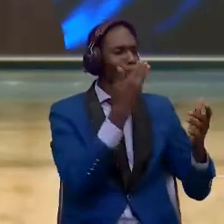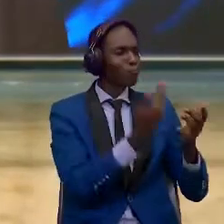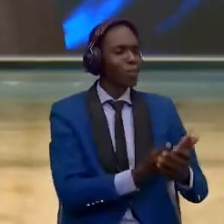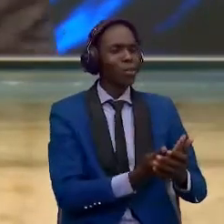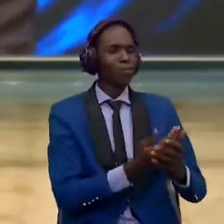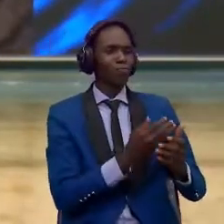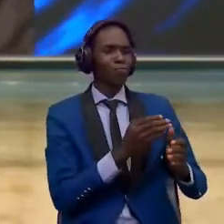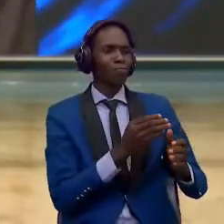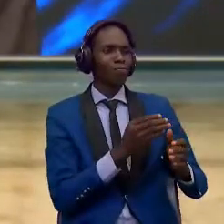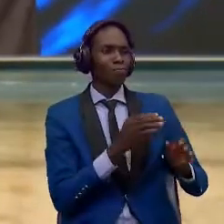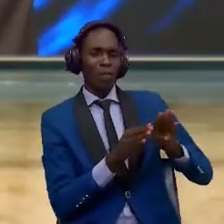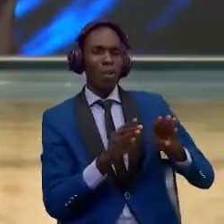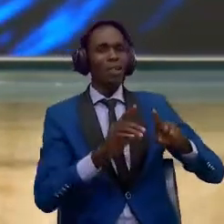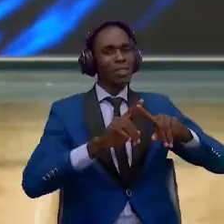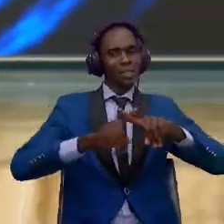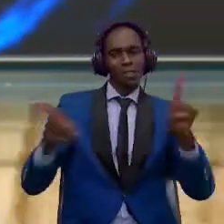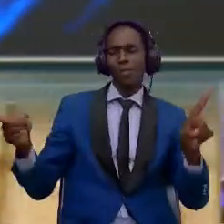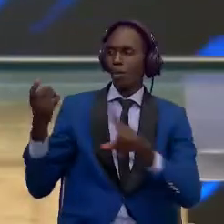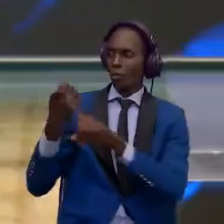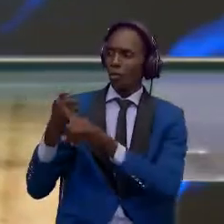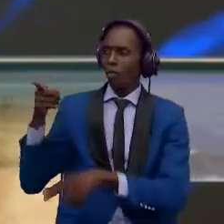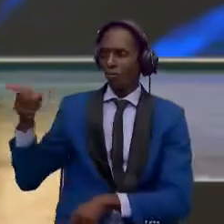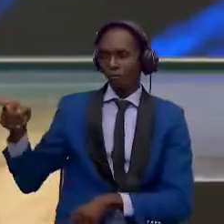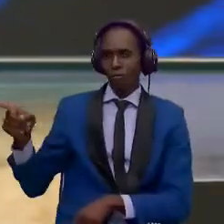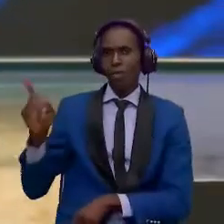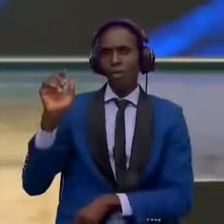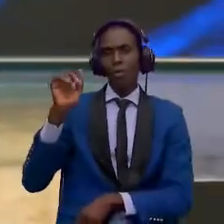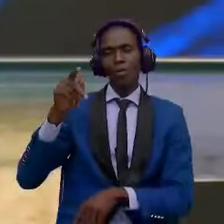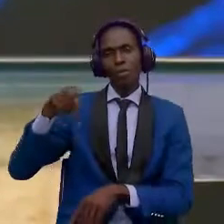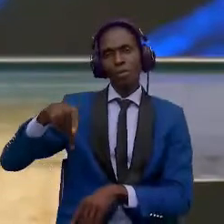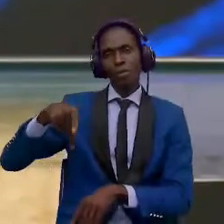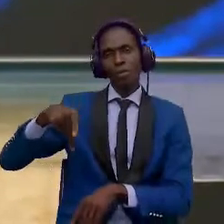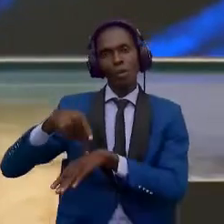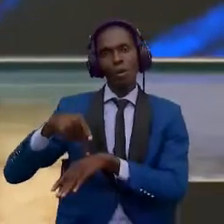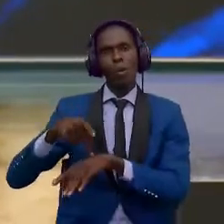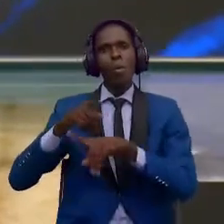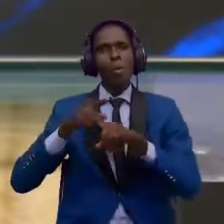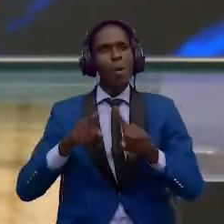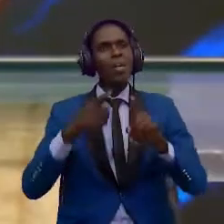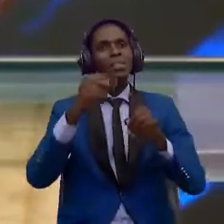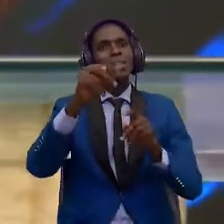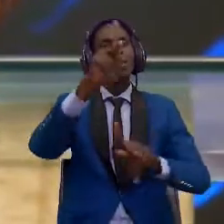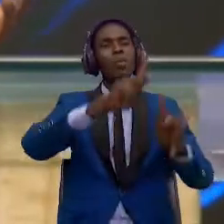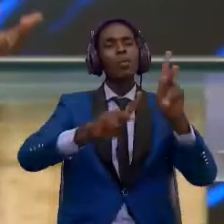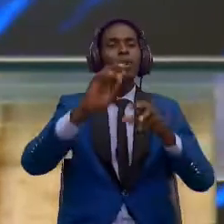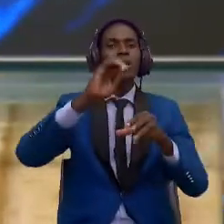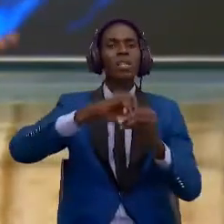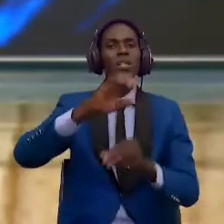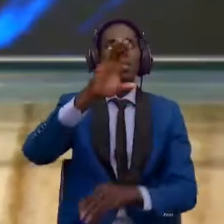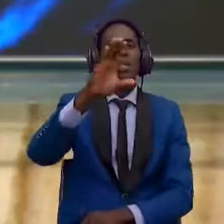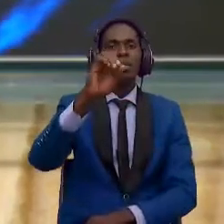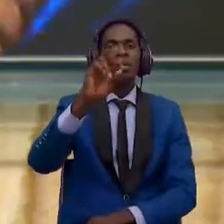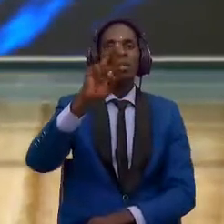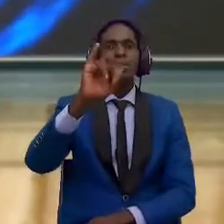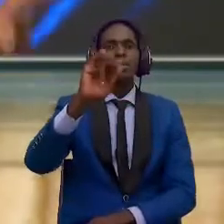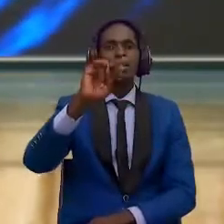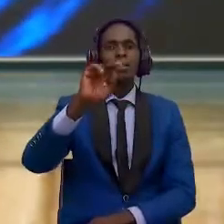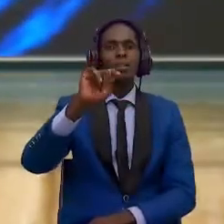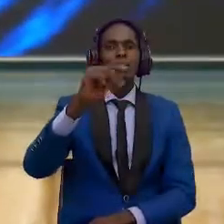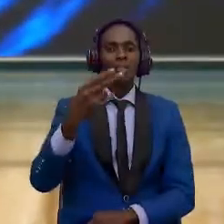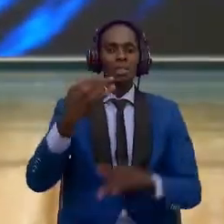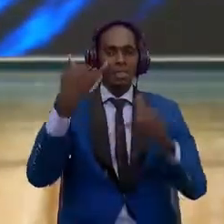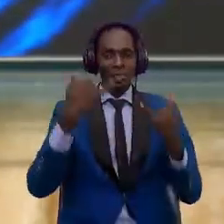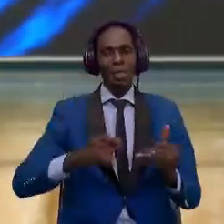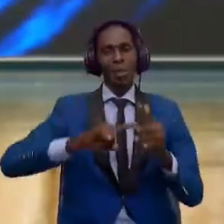of Paul. And then the Corinthians were arguing between Paul